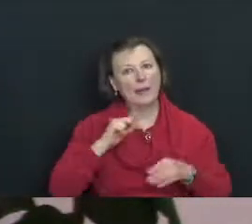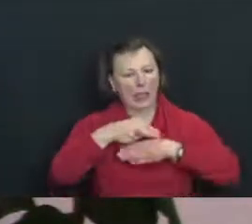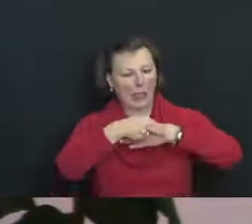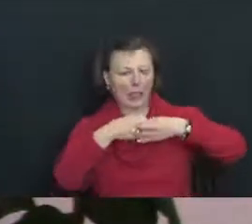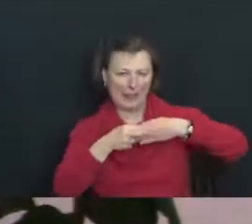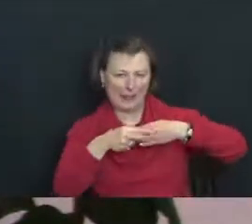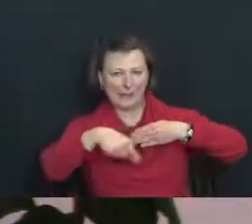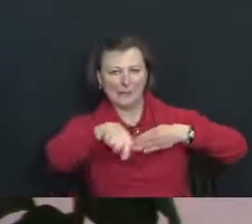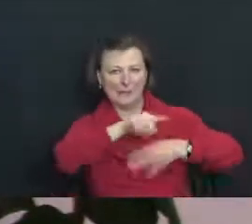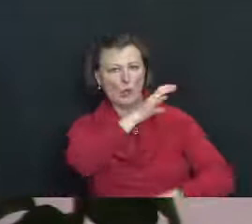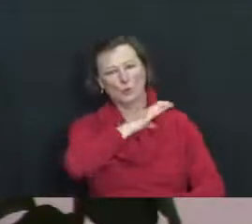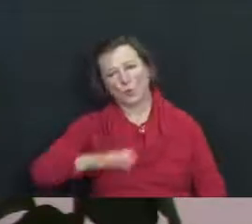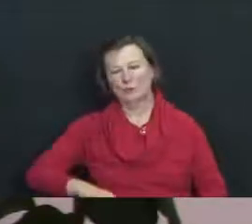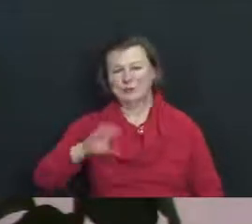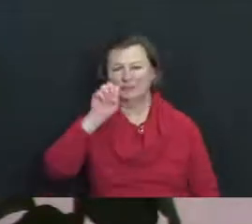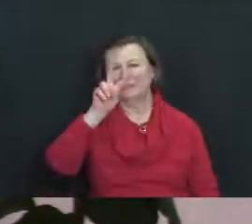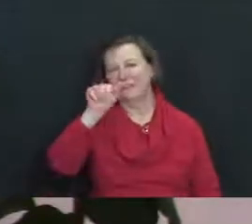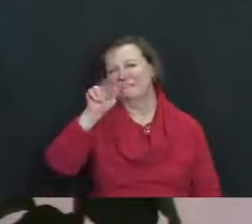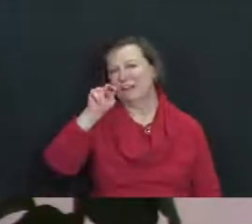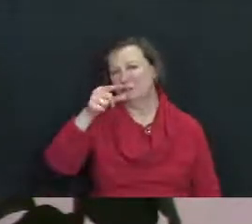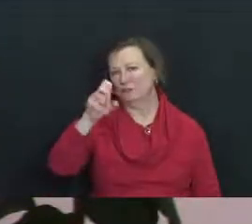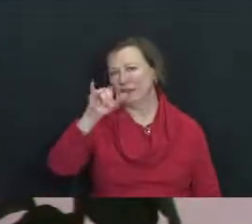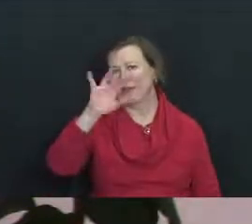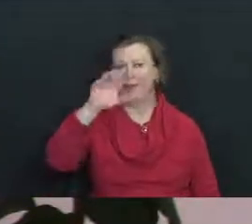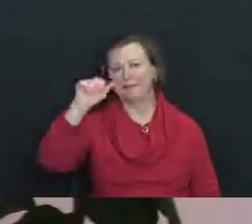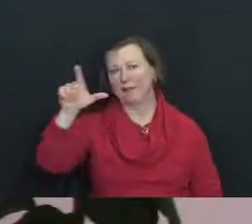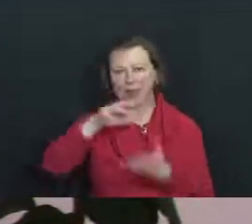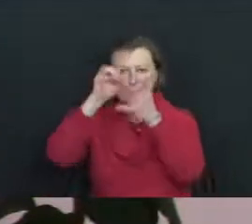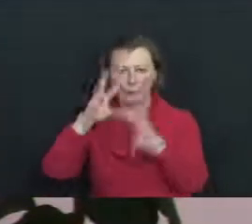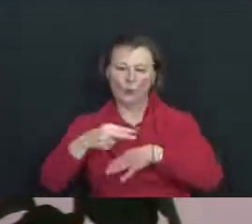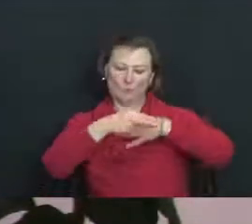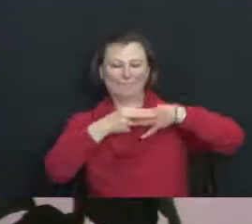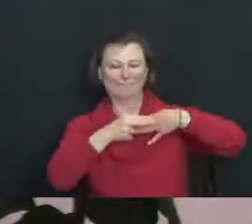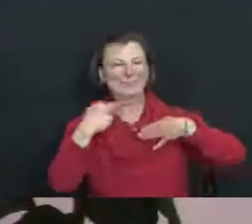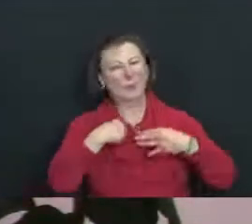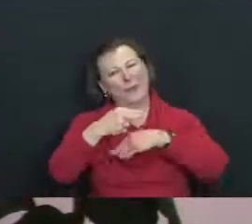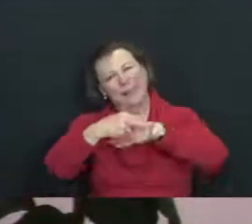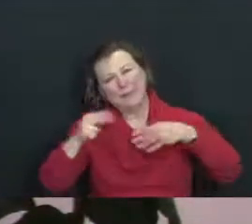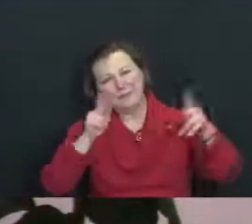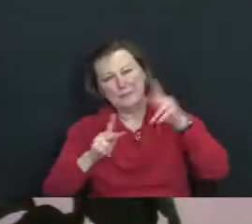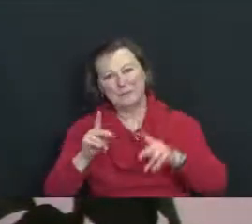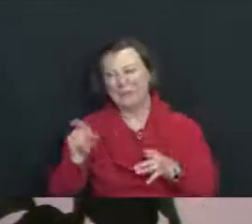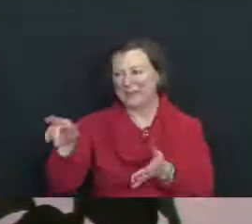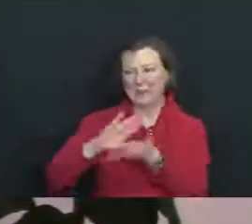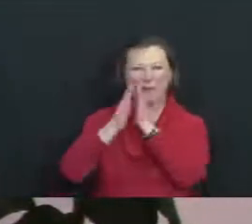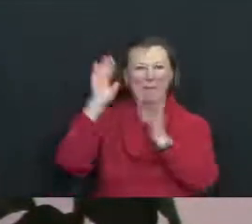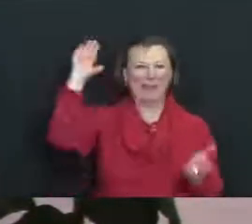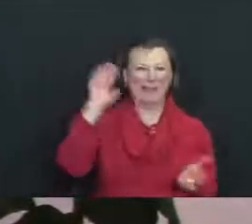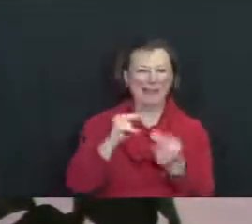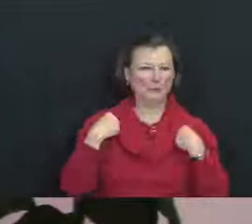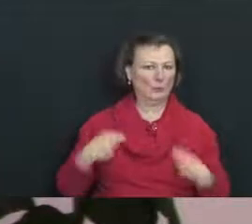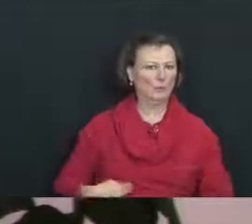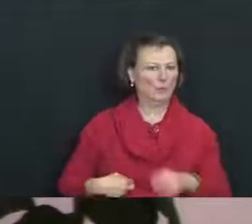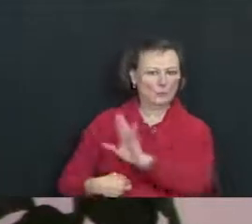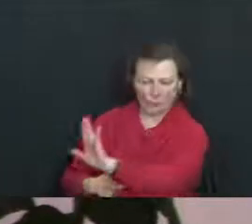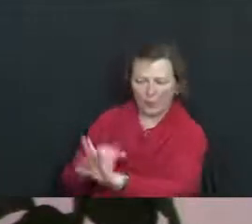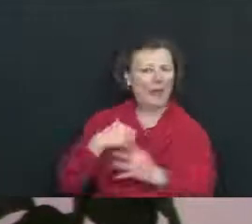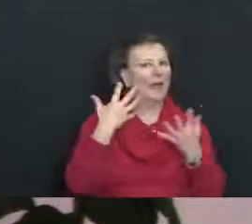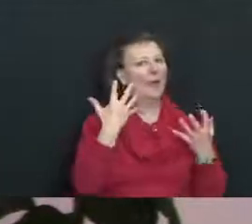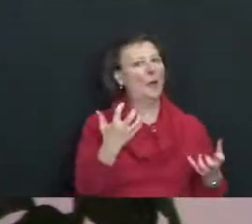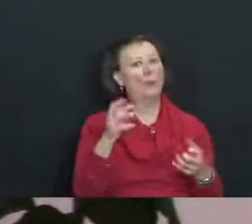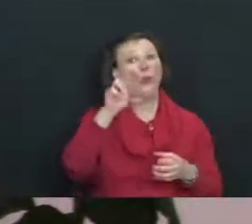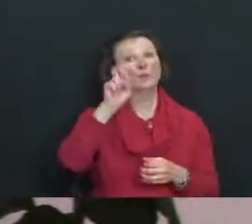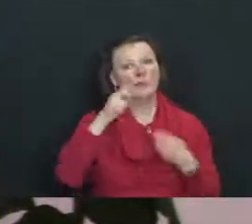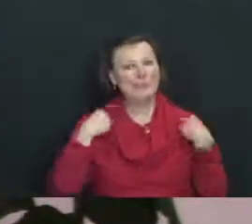them, Christian evangelical students. You probably, when we label people, it kind of dehumanizes them, so I want to rehumanize them a little